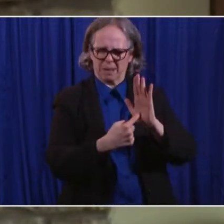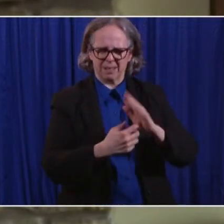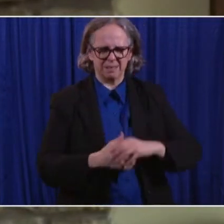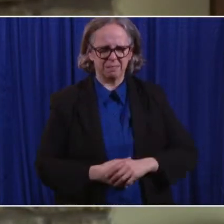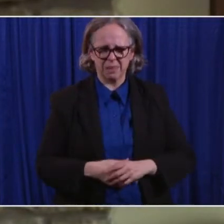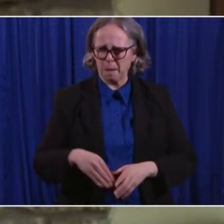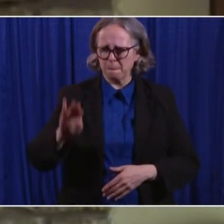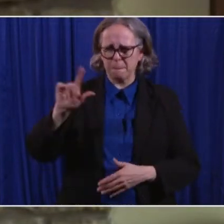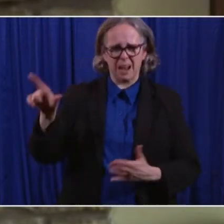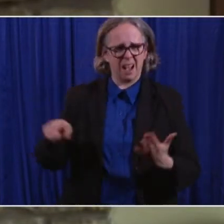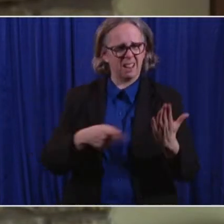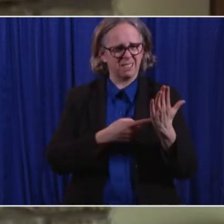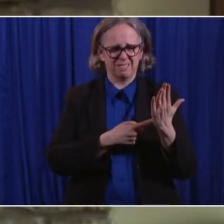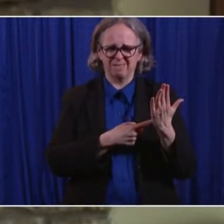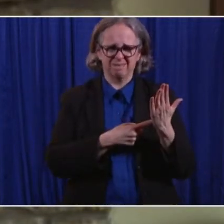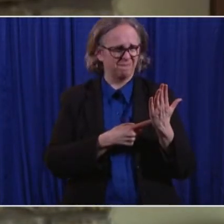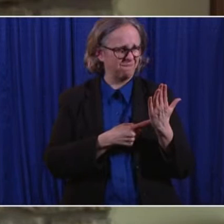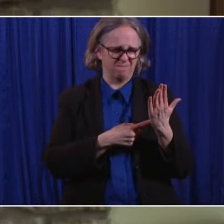unconstitutional.